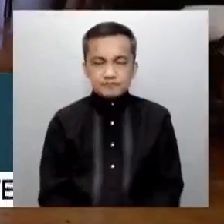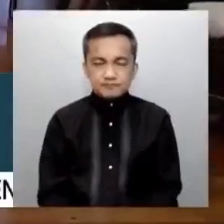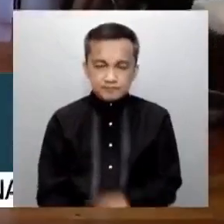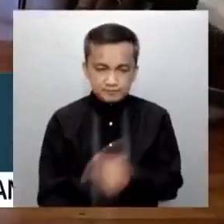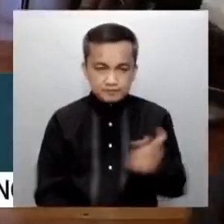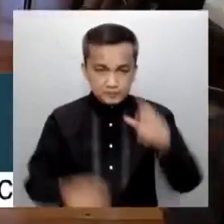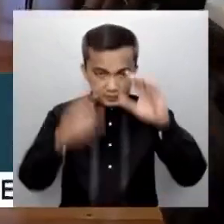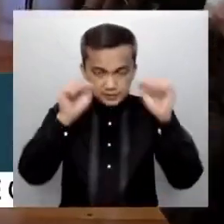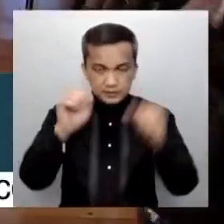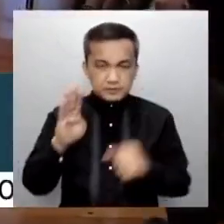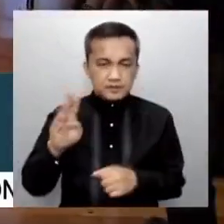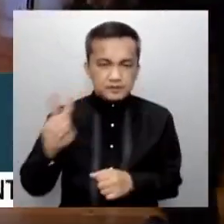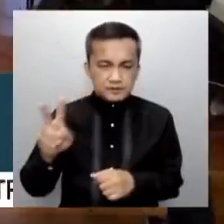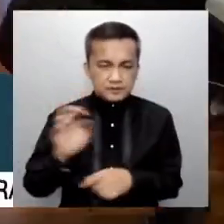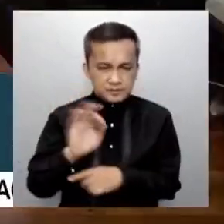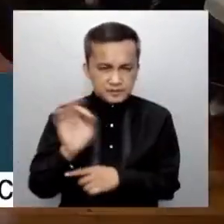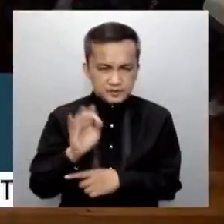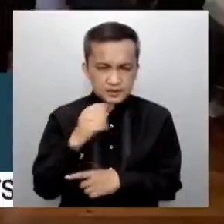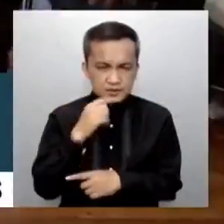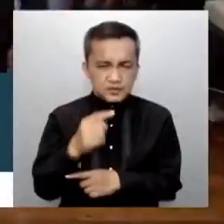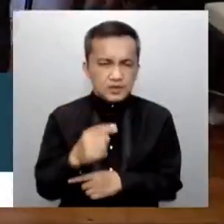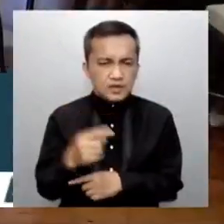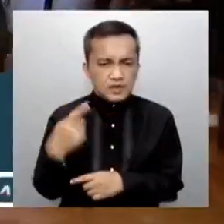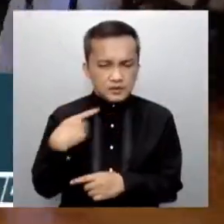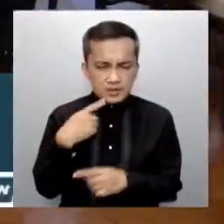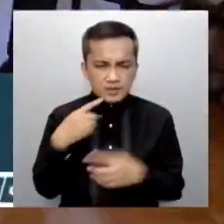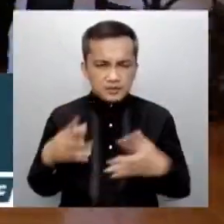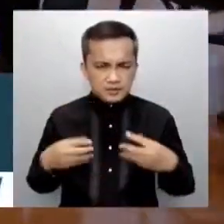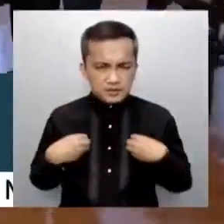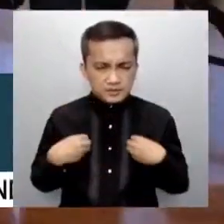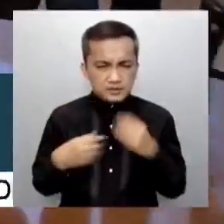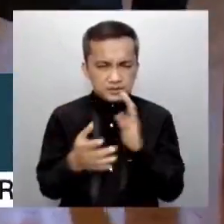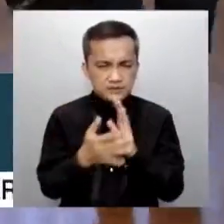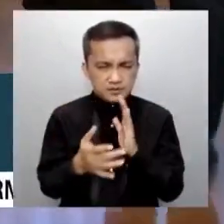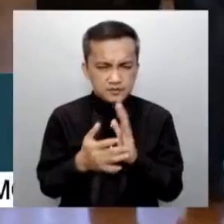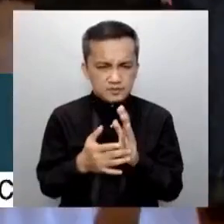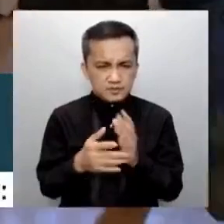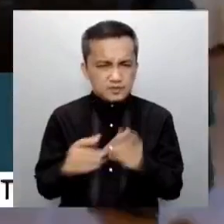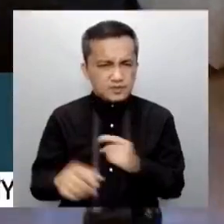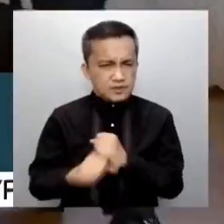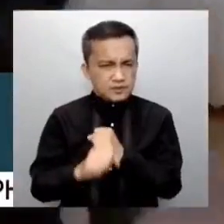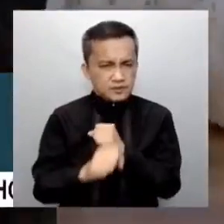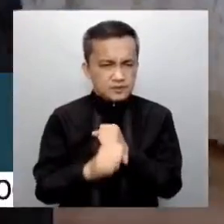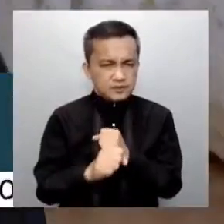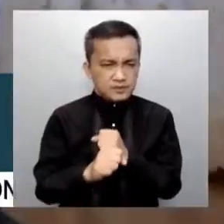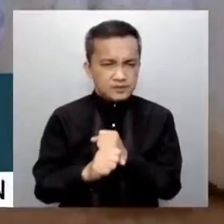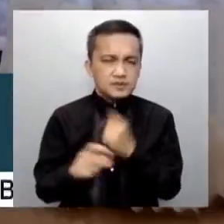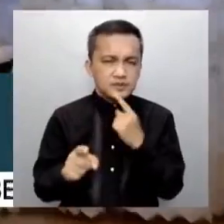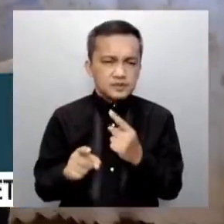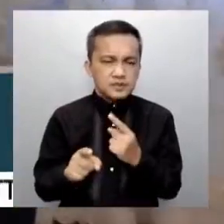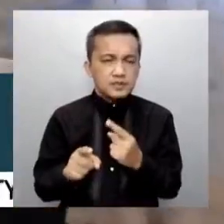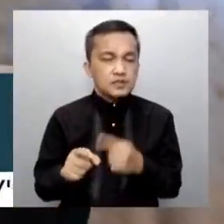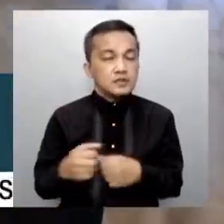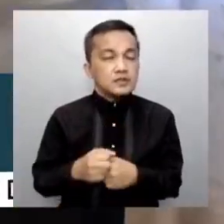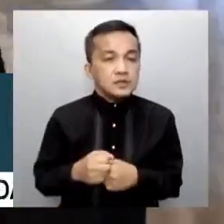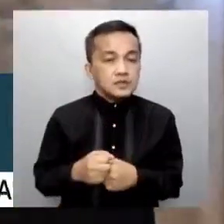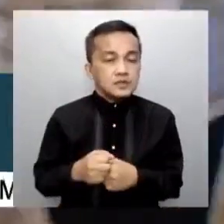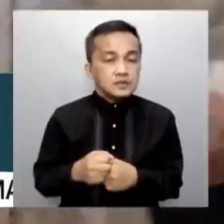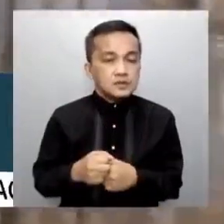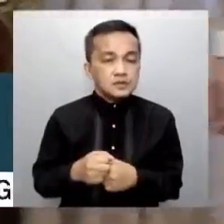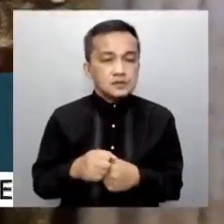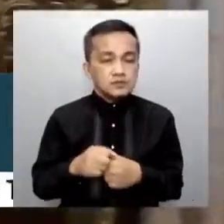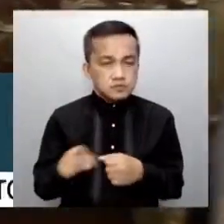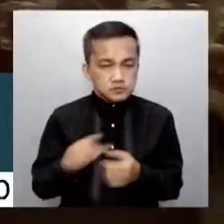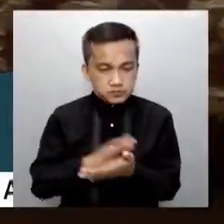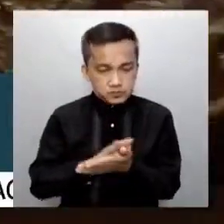Friday noted the need for government to adopt new technologies to promote ease in government transactions, as well as ensure that the country